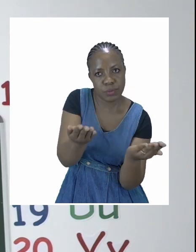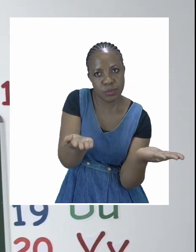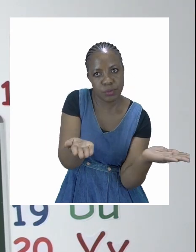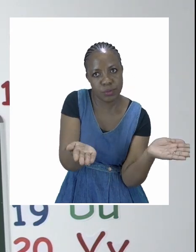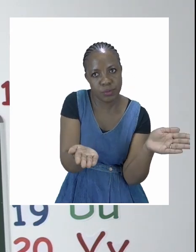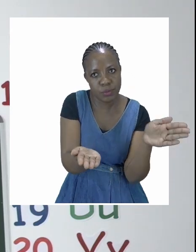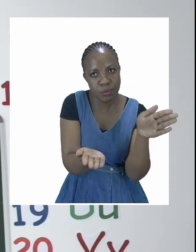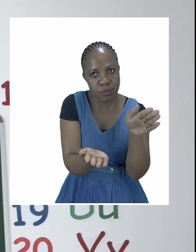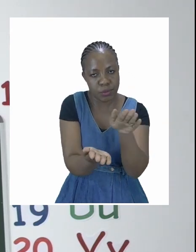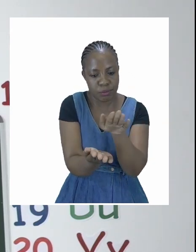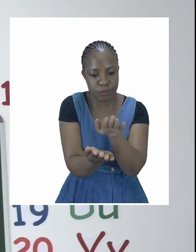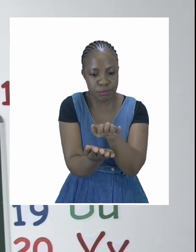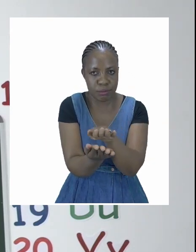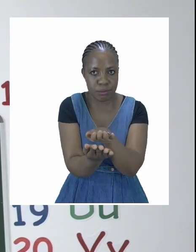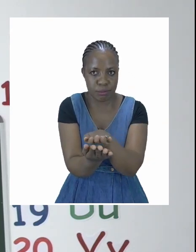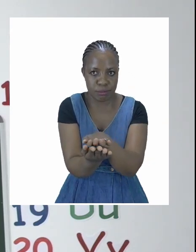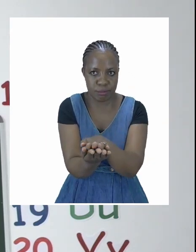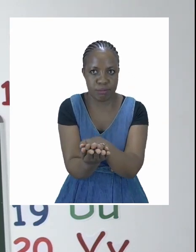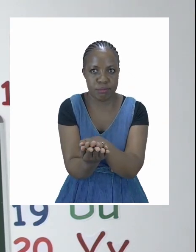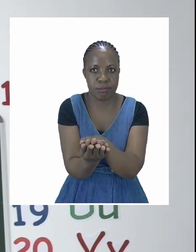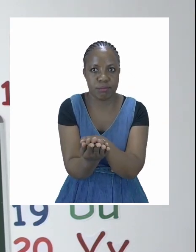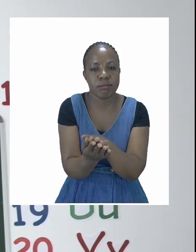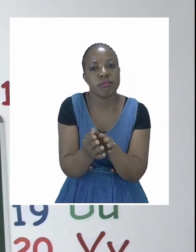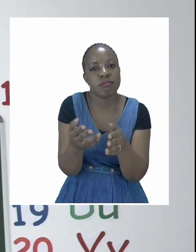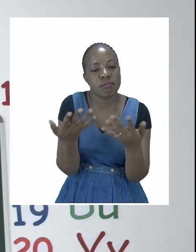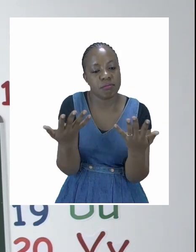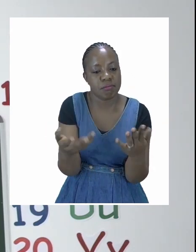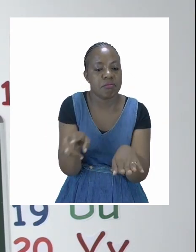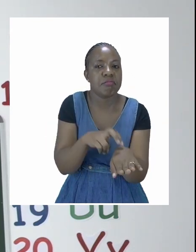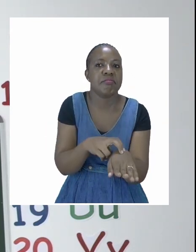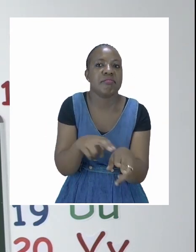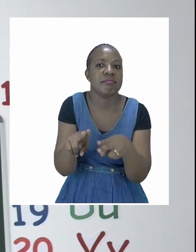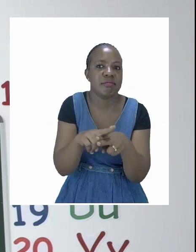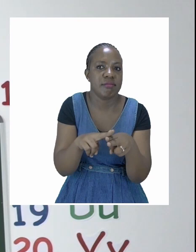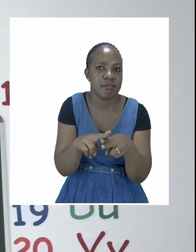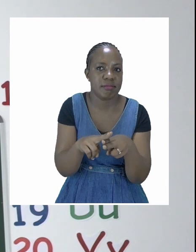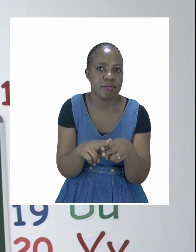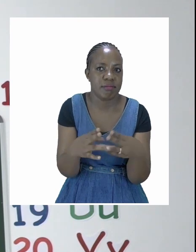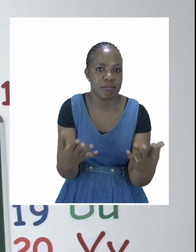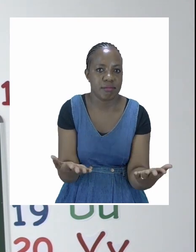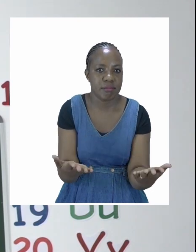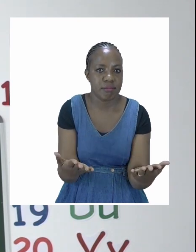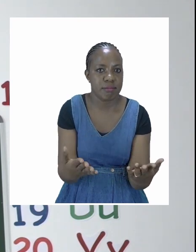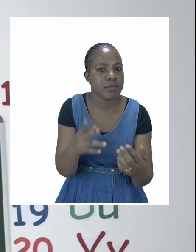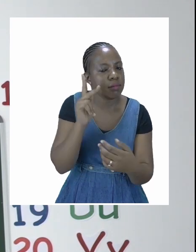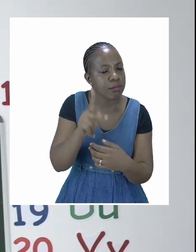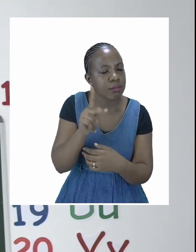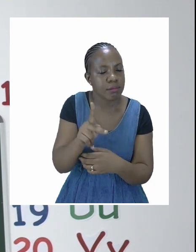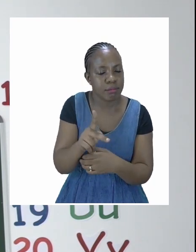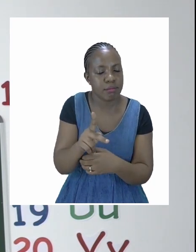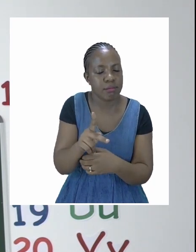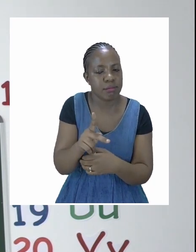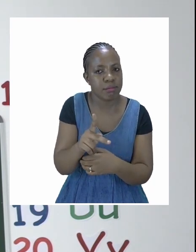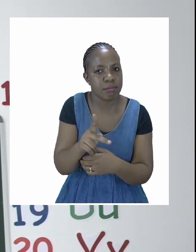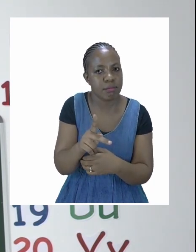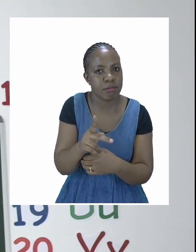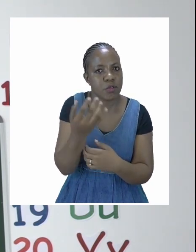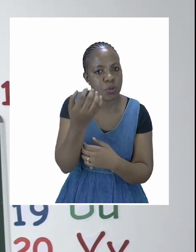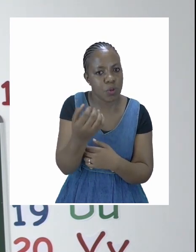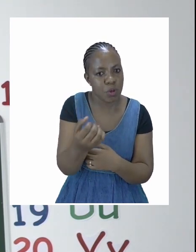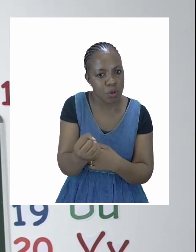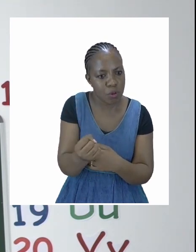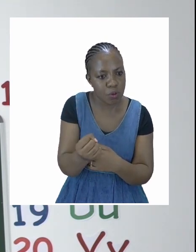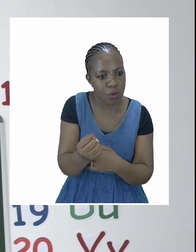it for ready to use. But there is more. We are also available on